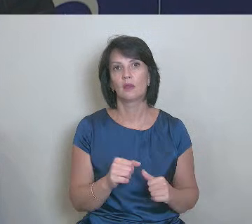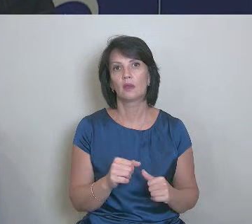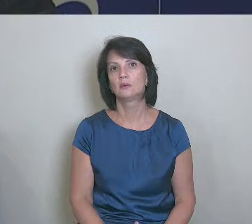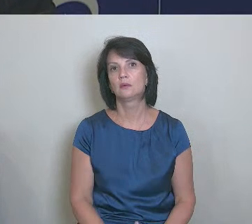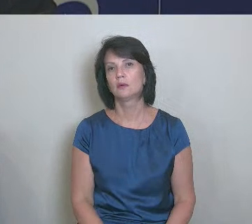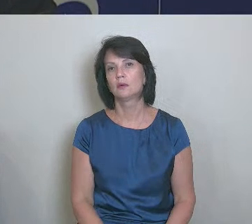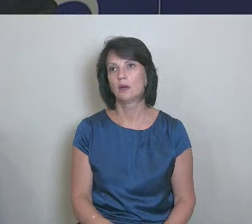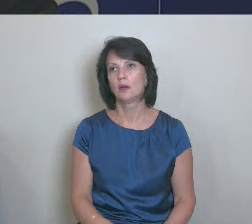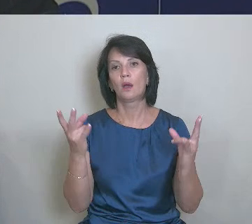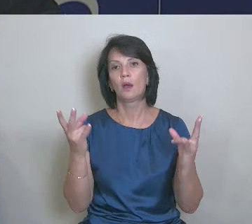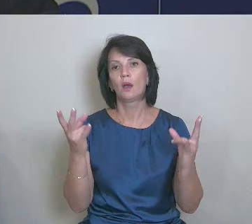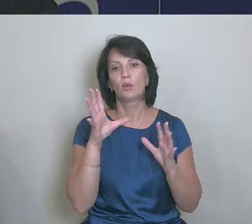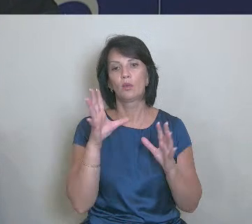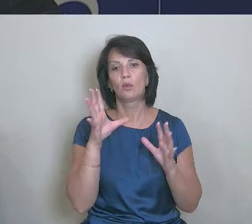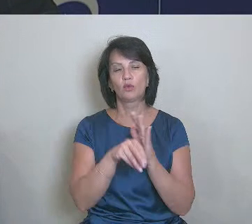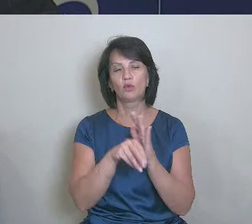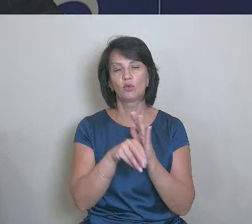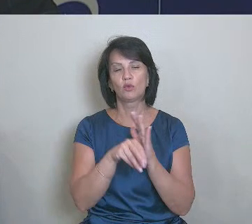TSCs.